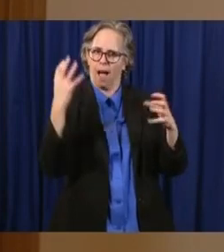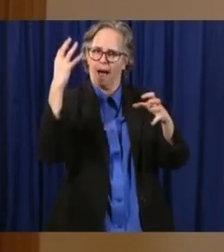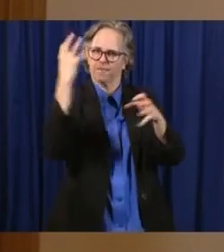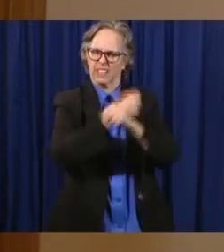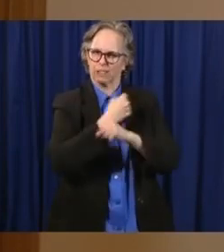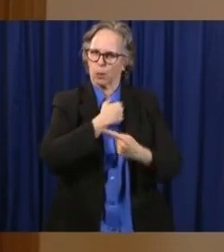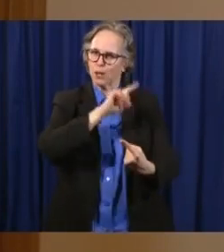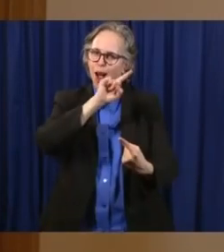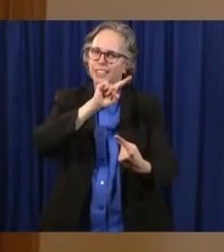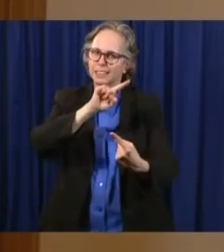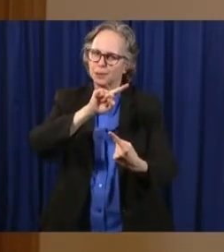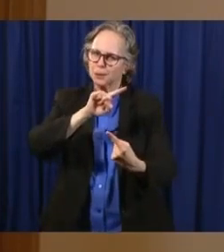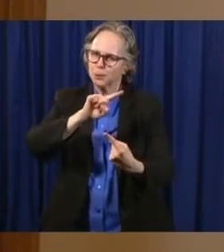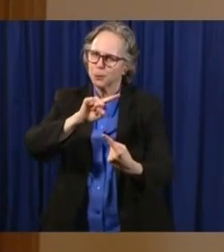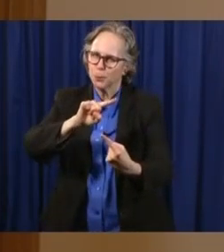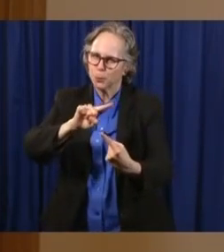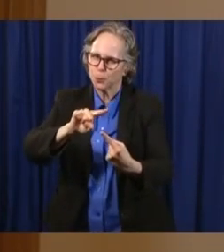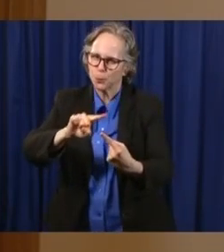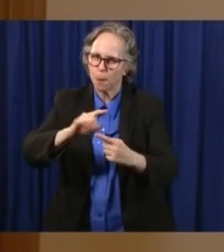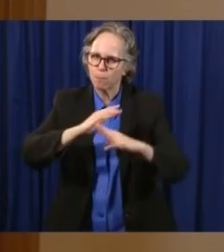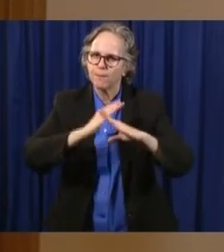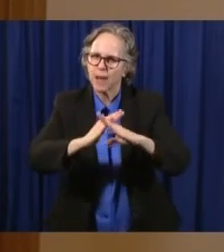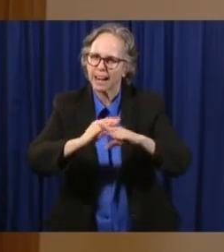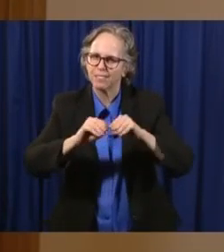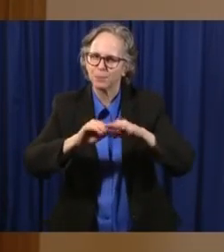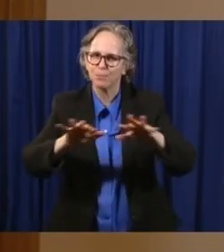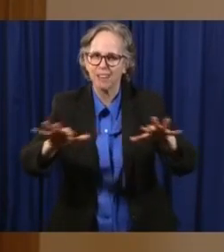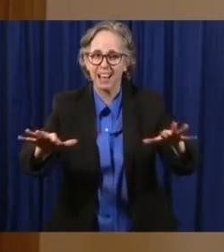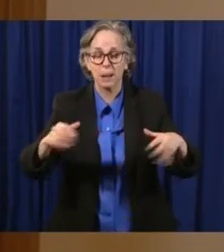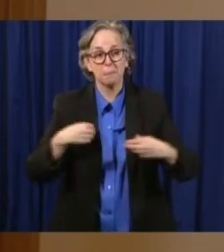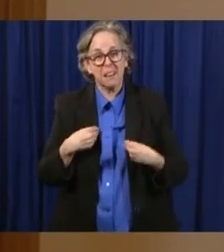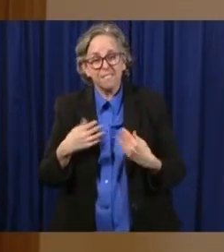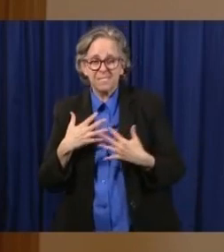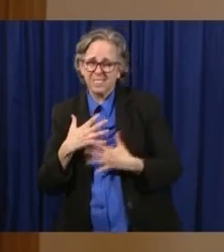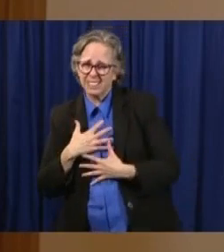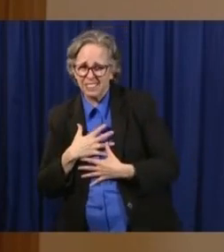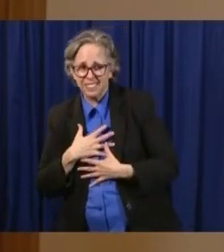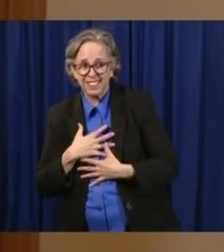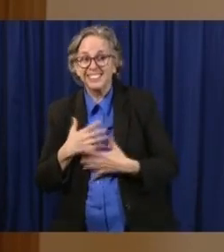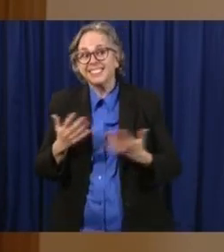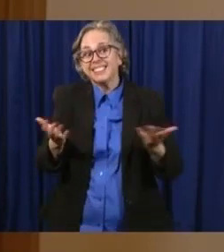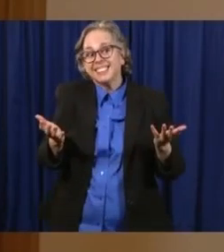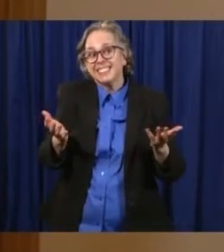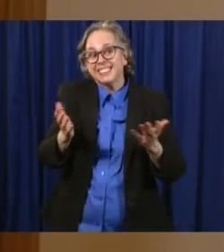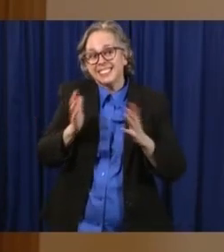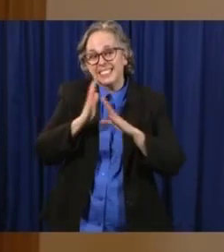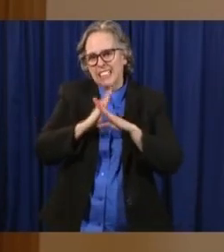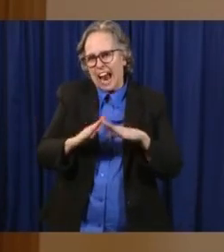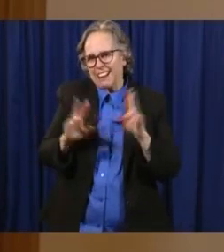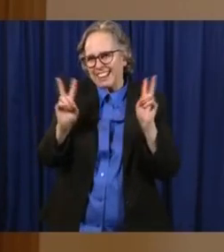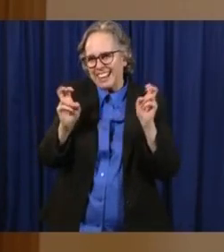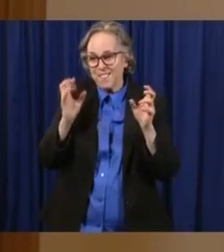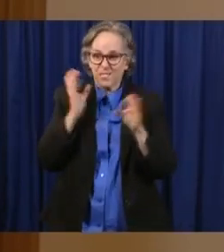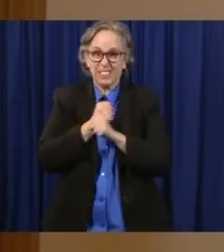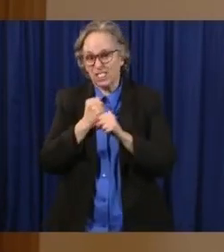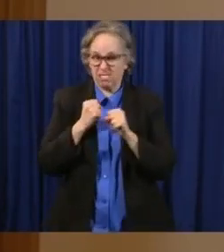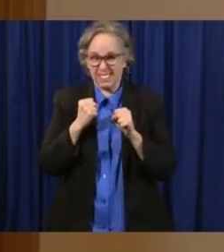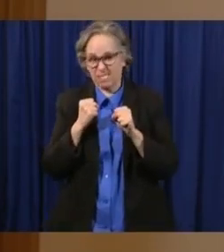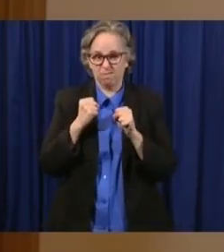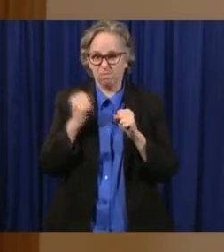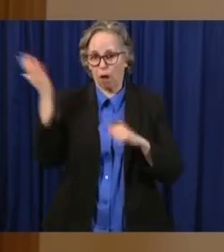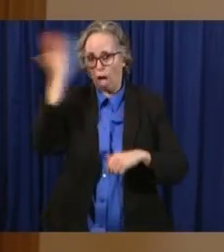silent victories, people say, well, it was never there to begin with. There was no threat because we've won this public health